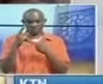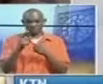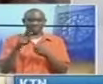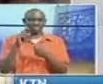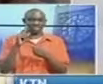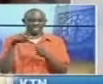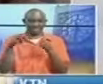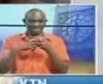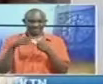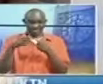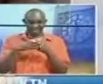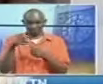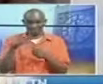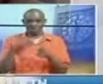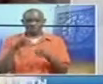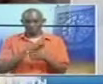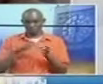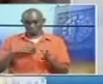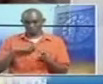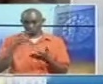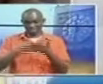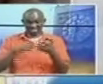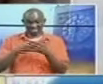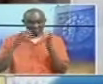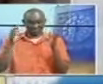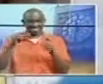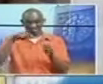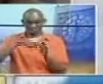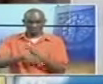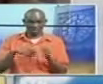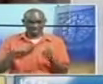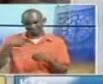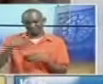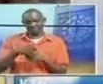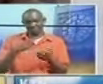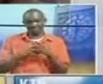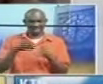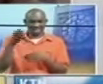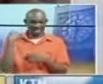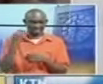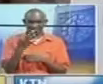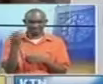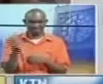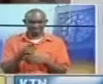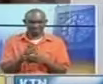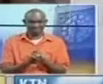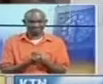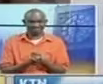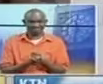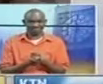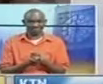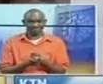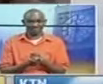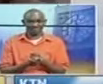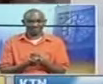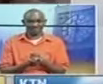litre. This is from the Commission's pricing. That is the biggest drop in pump prices in the last 3 months.